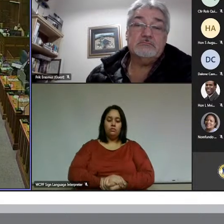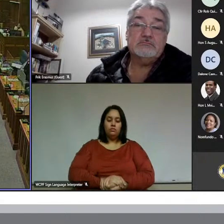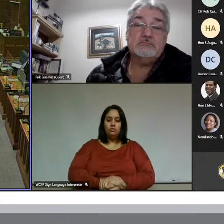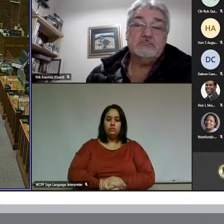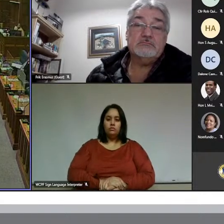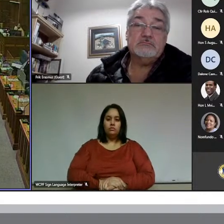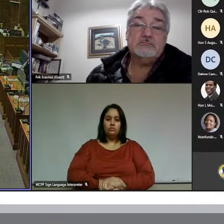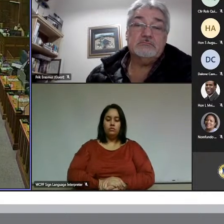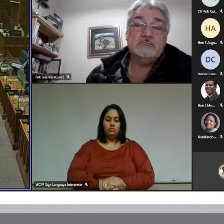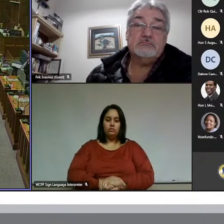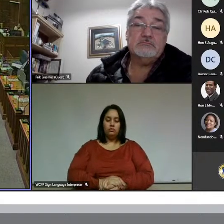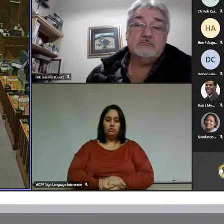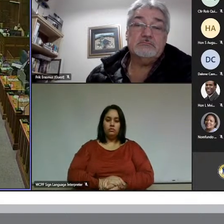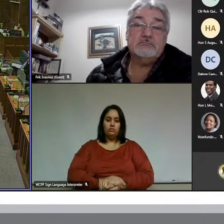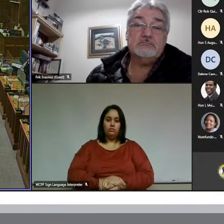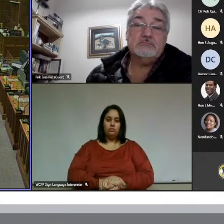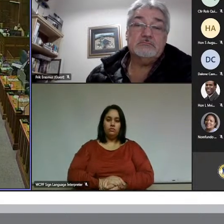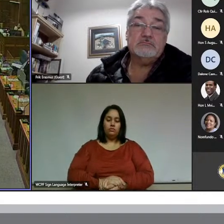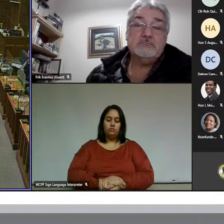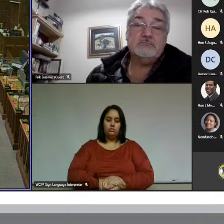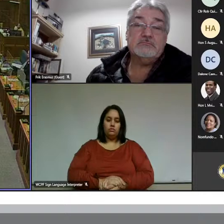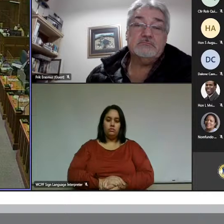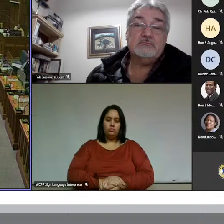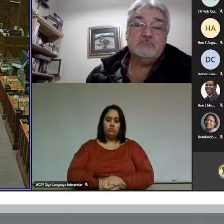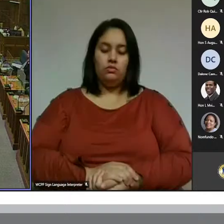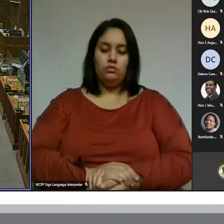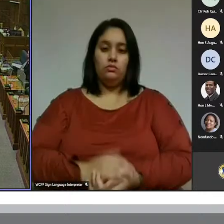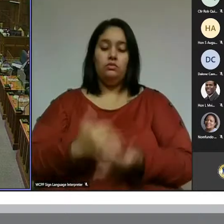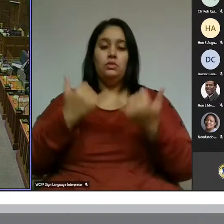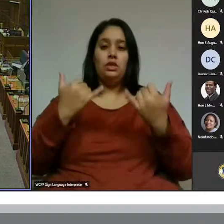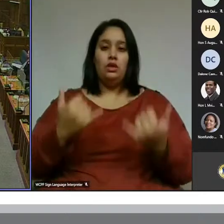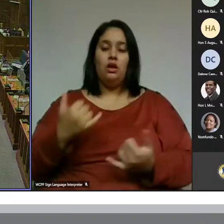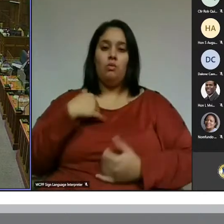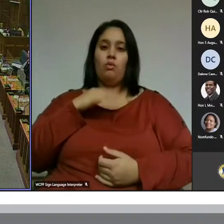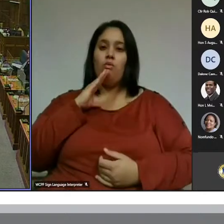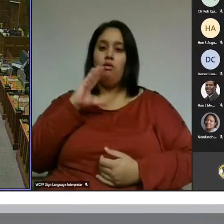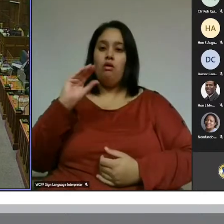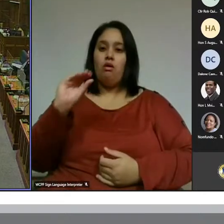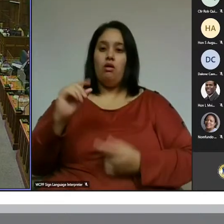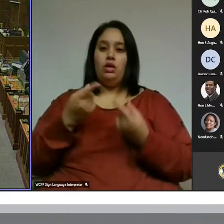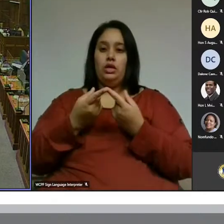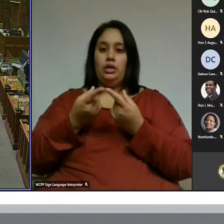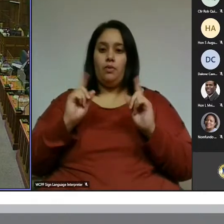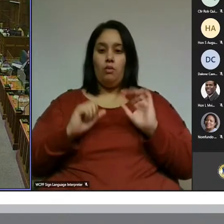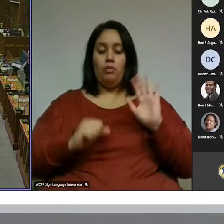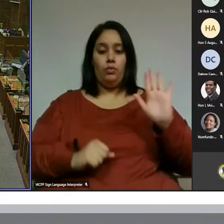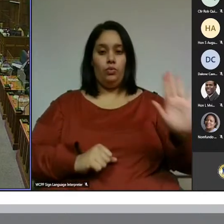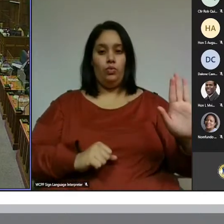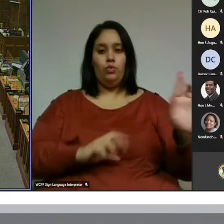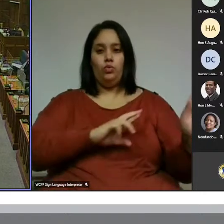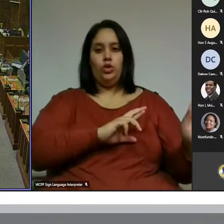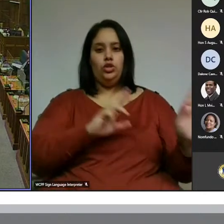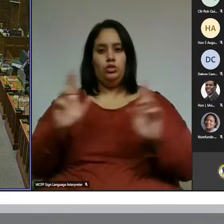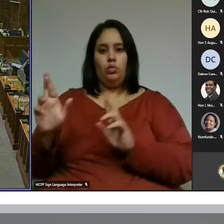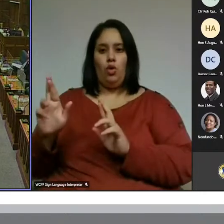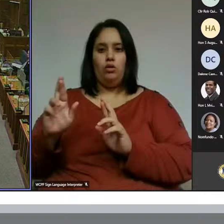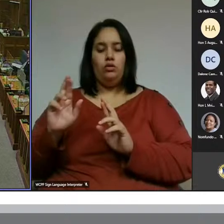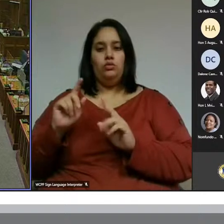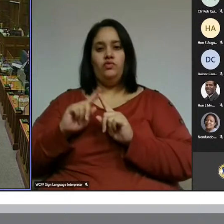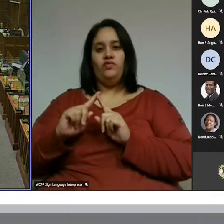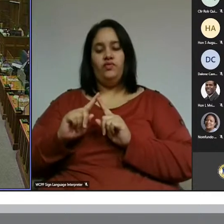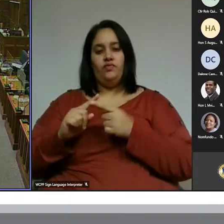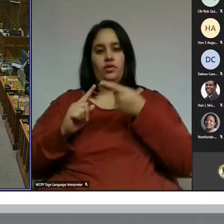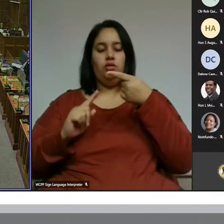I am going to ask the department to respond to the